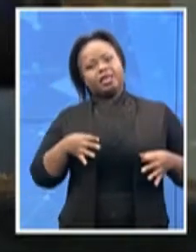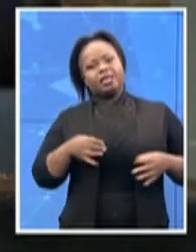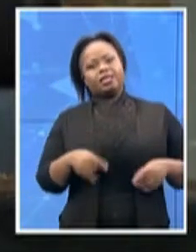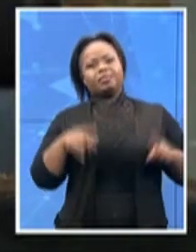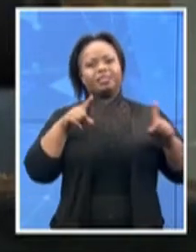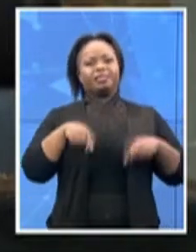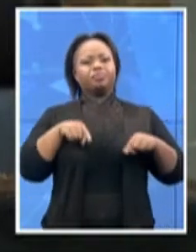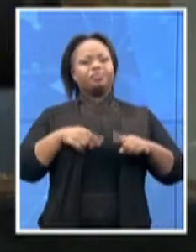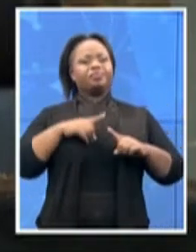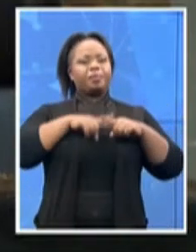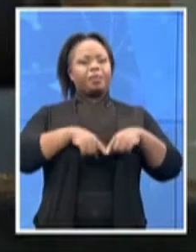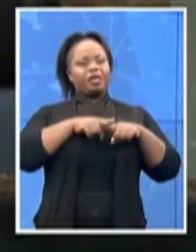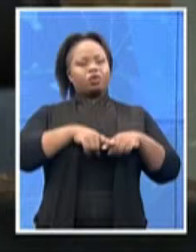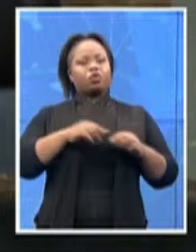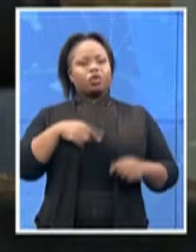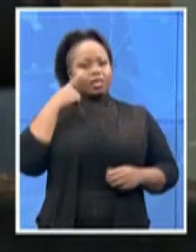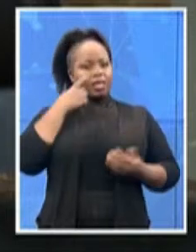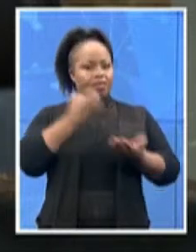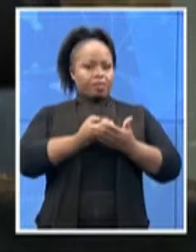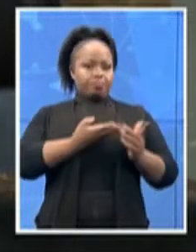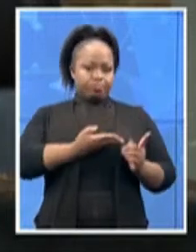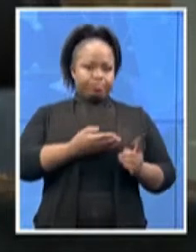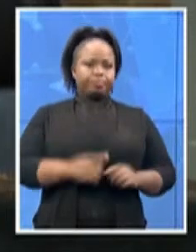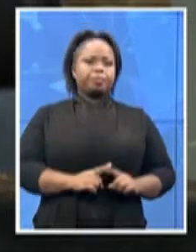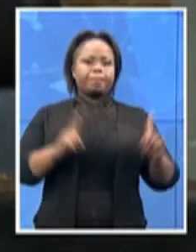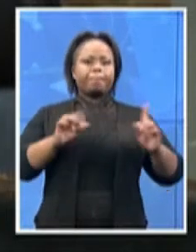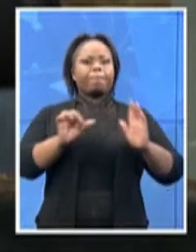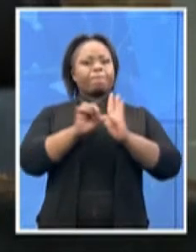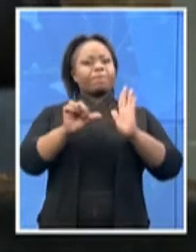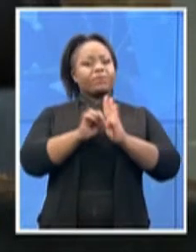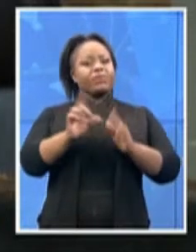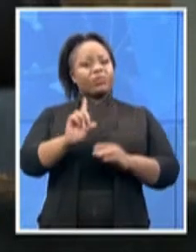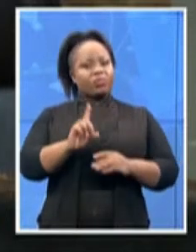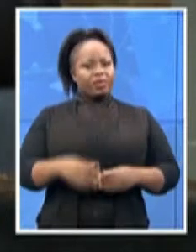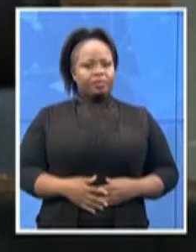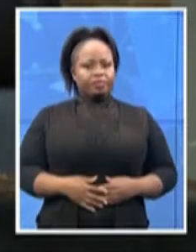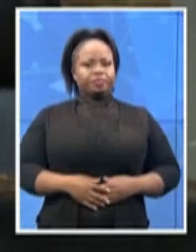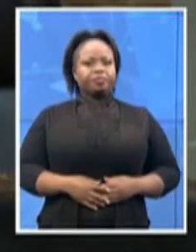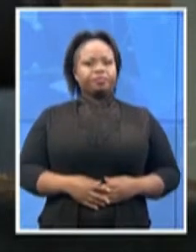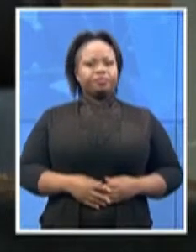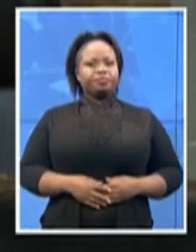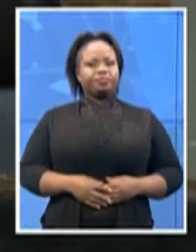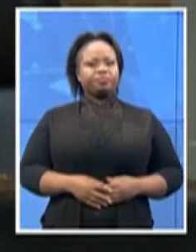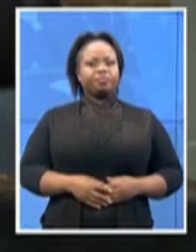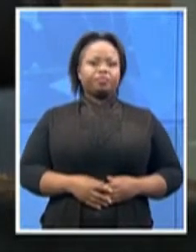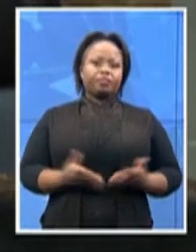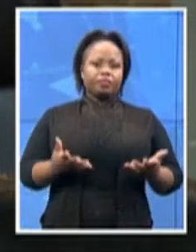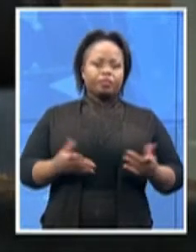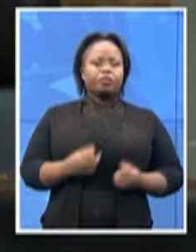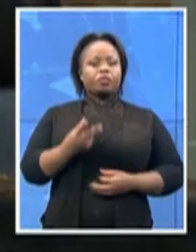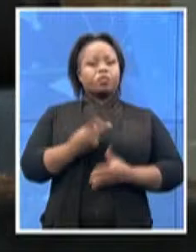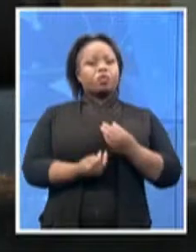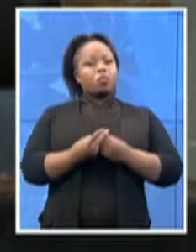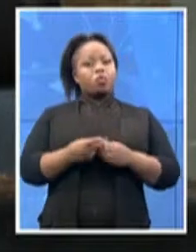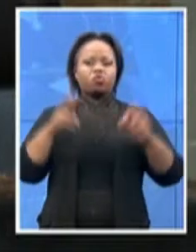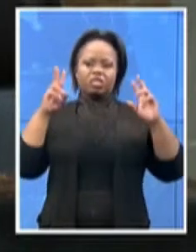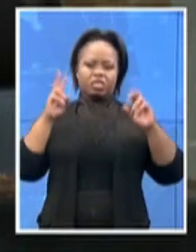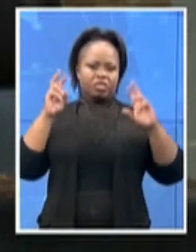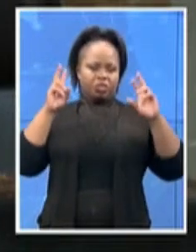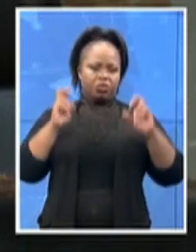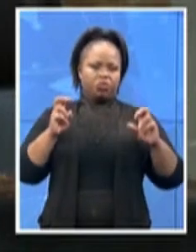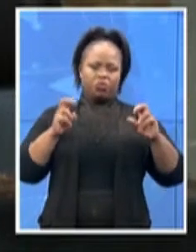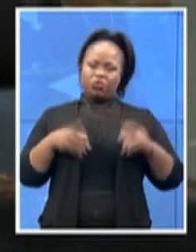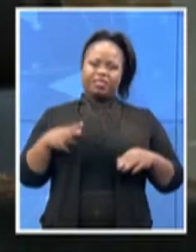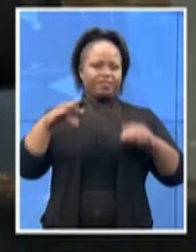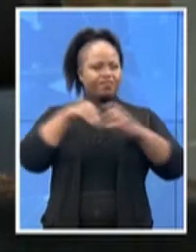But more importantly, both these issues did not form part of any of the